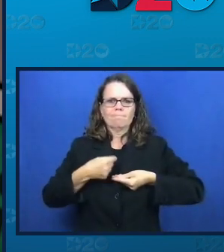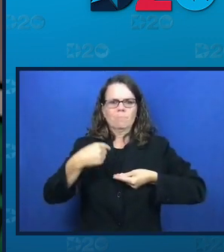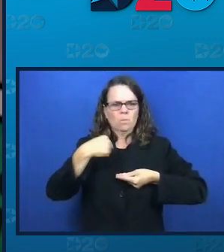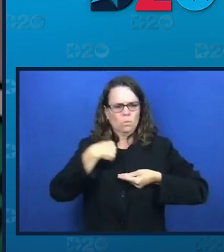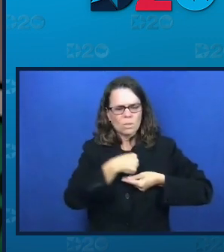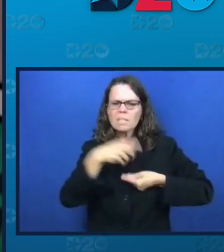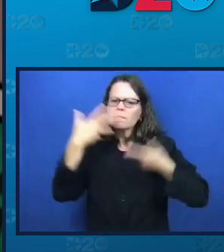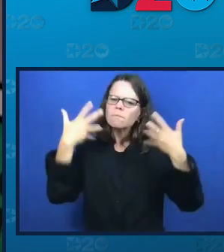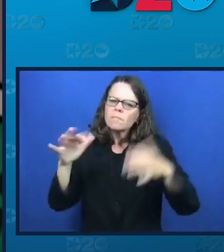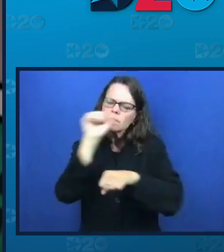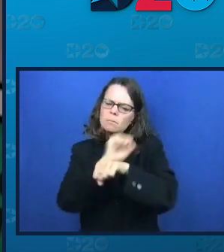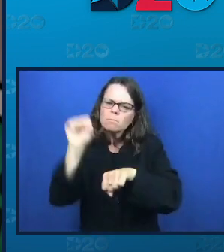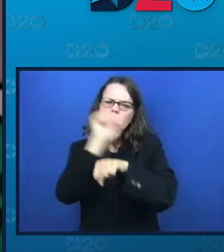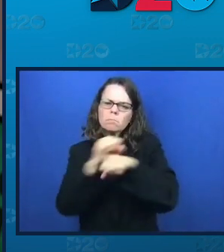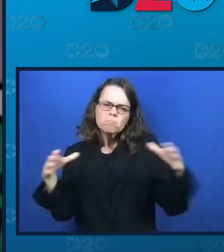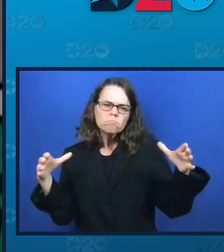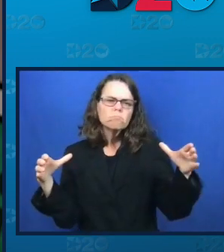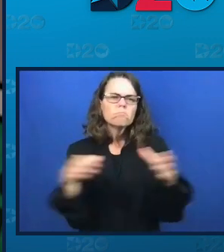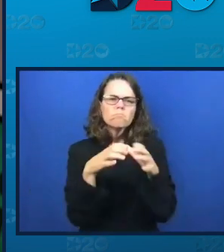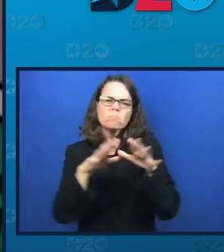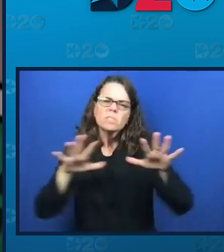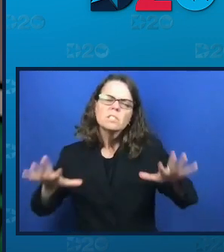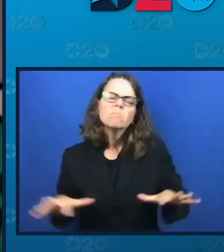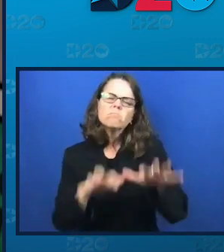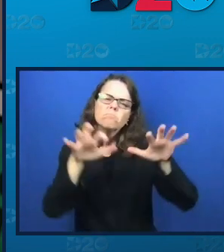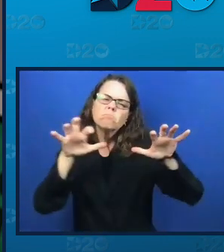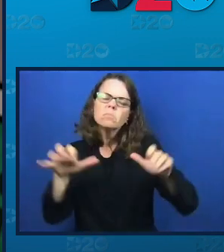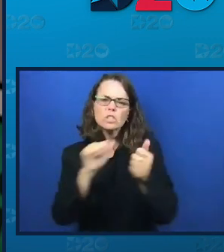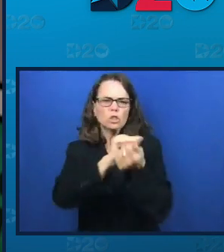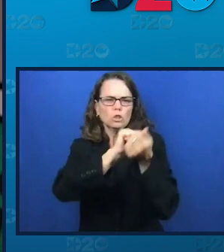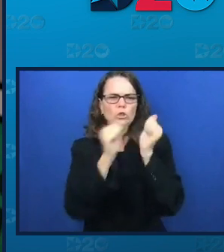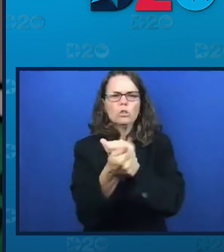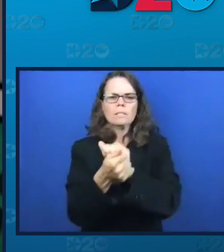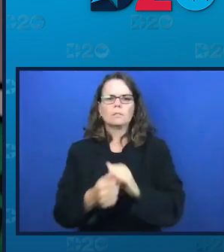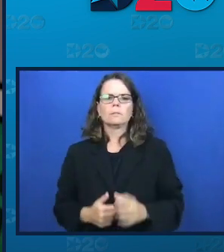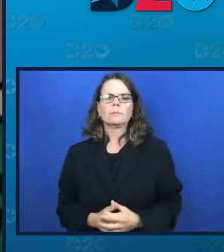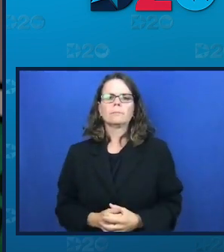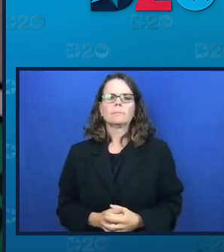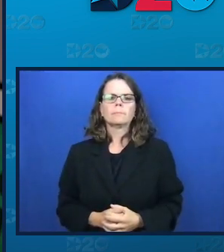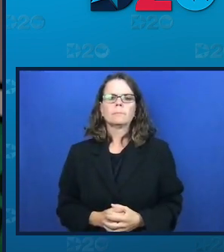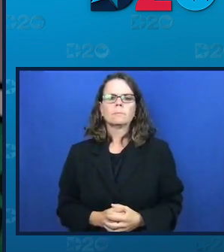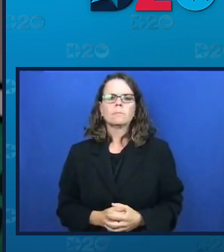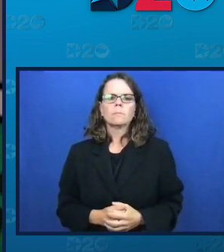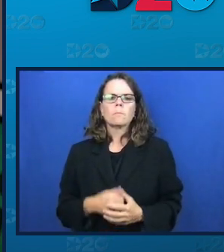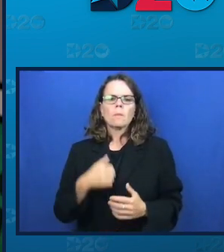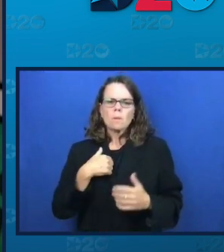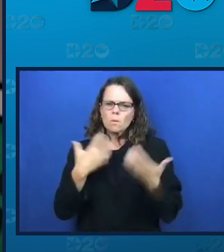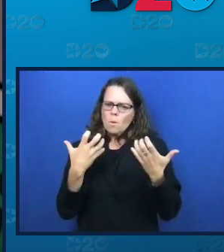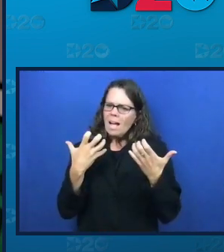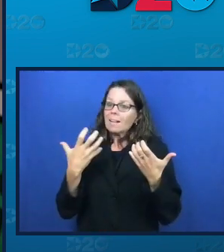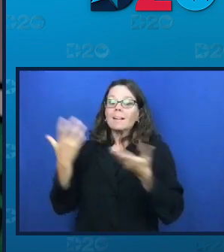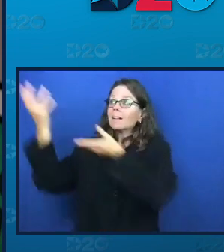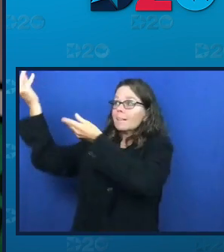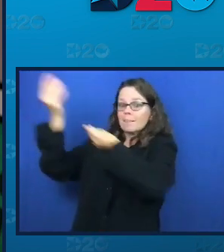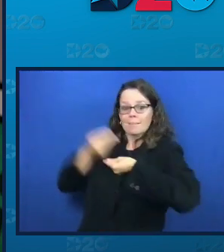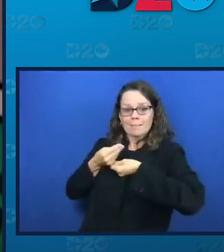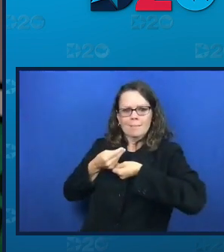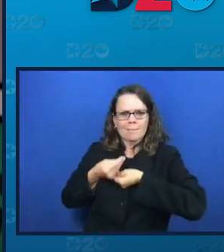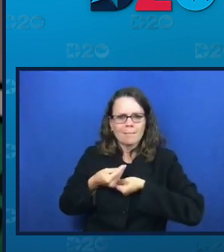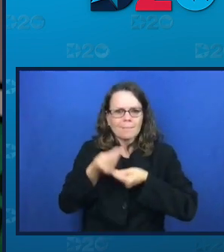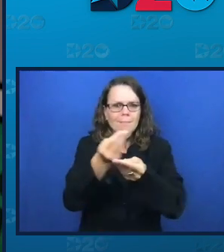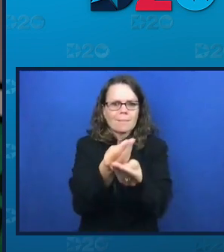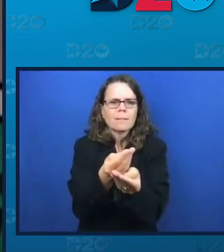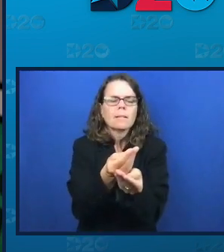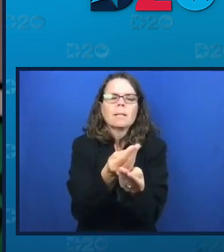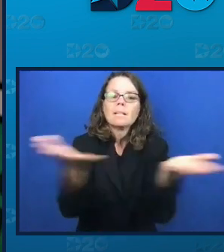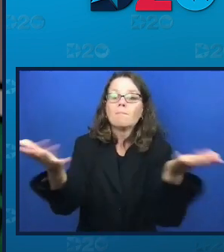And now we must pass on the gift John Lewis sacrificed to give us. We must